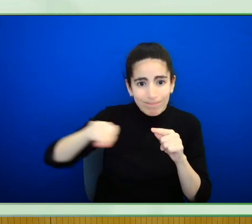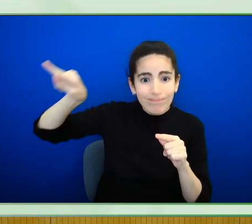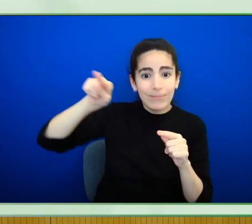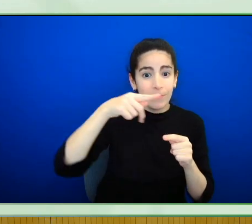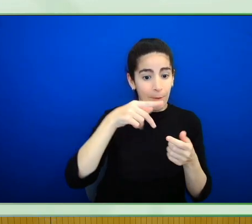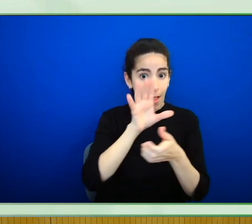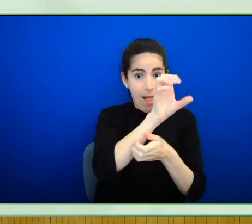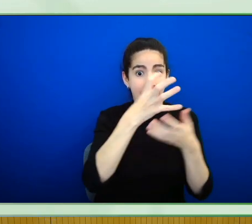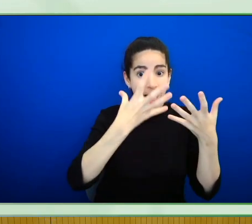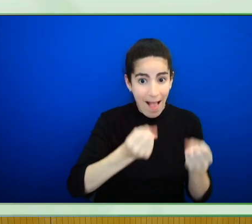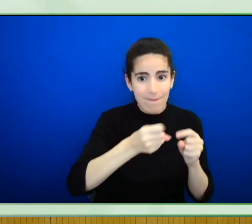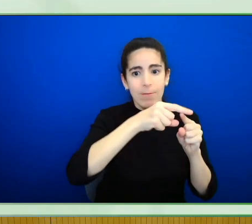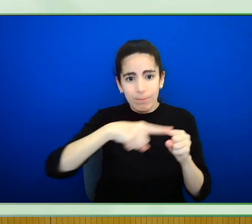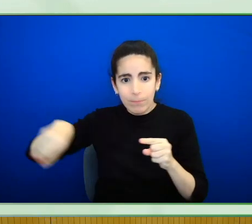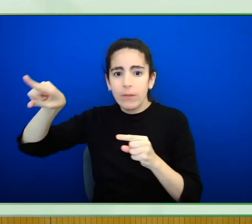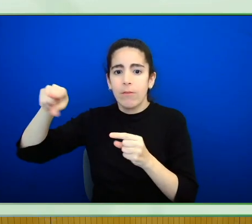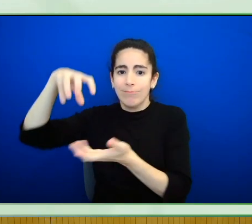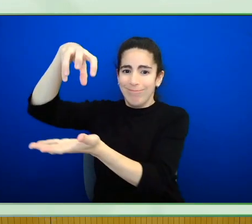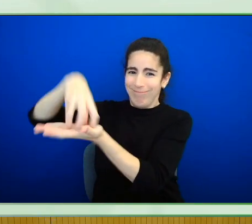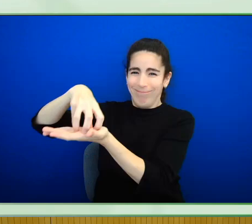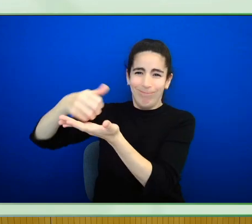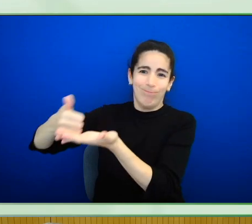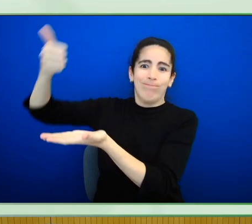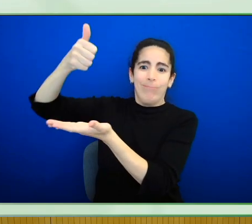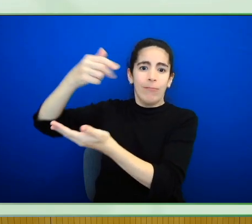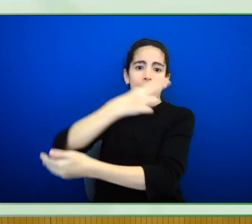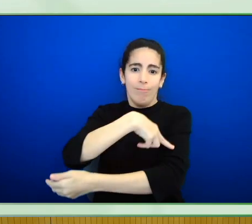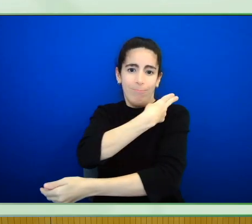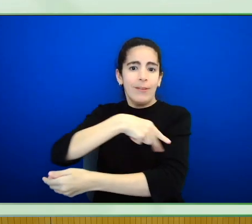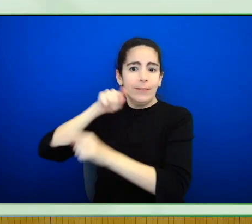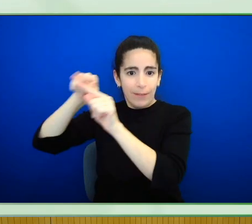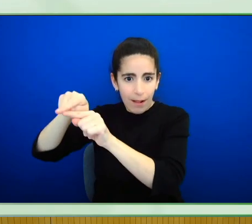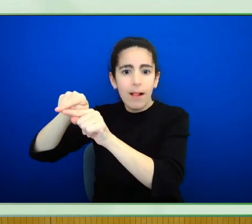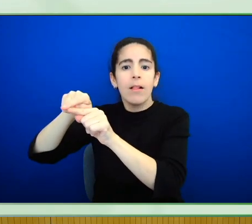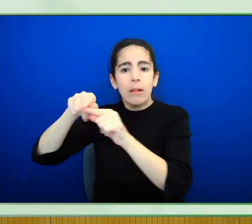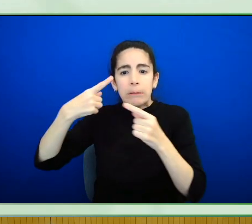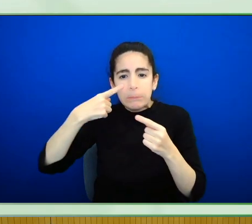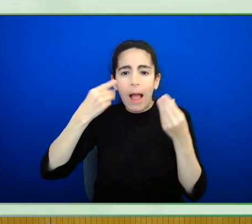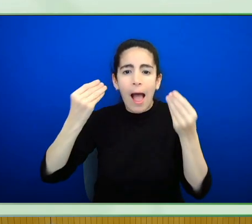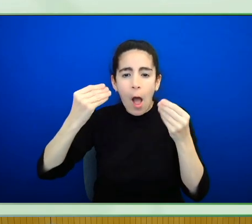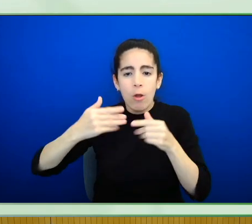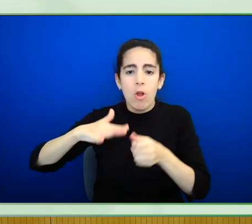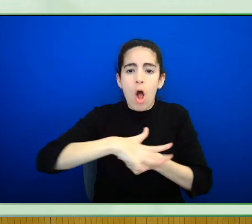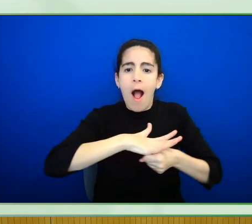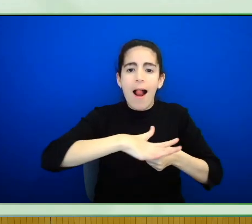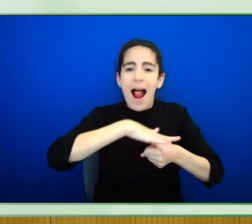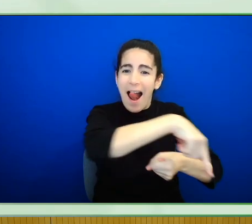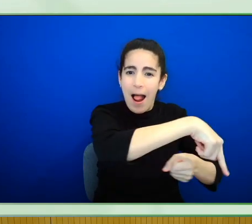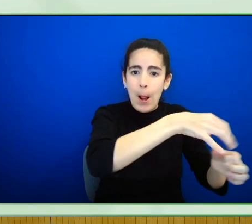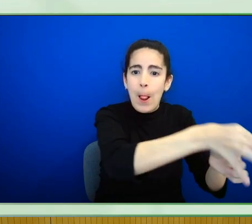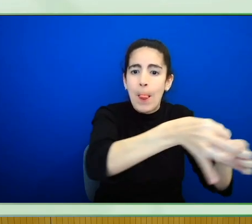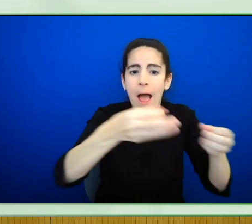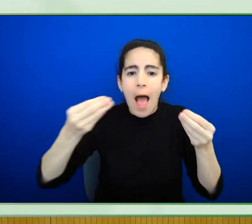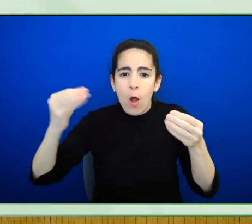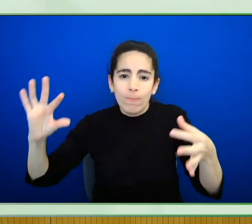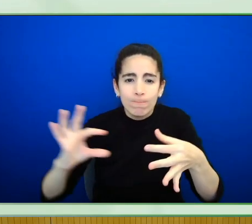a local adaptation, new approaches to support local ownership. We want to involve the philanthropists,